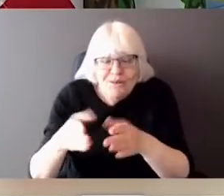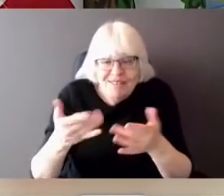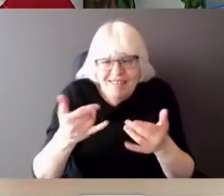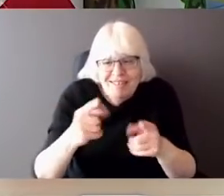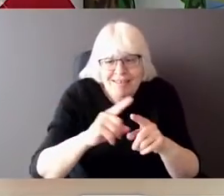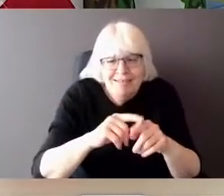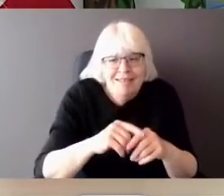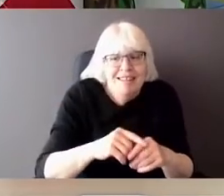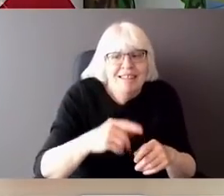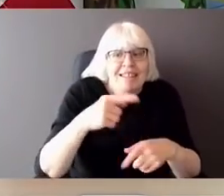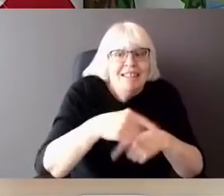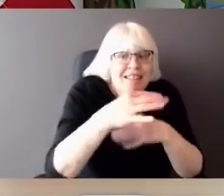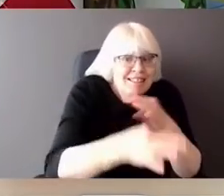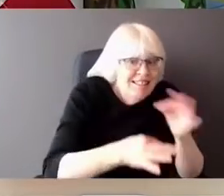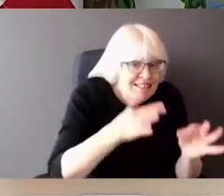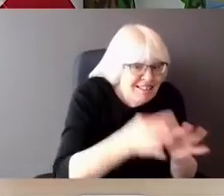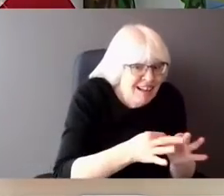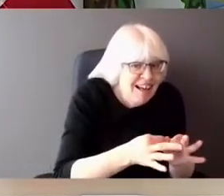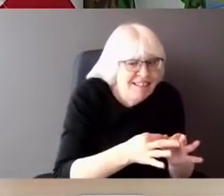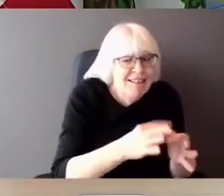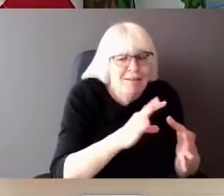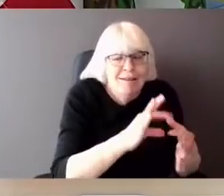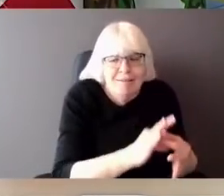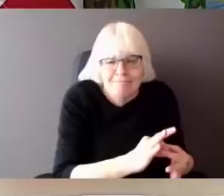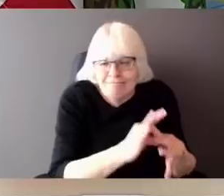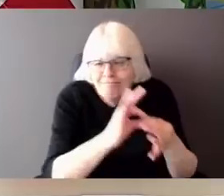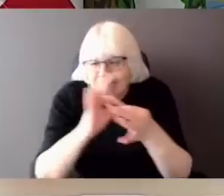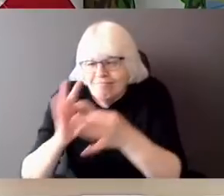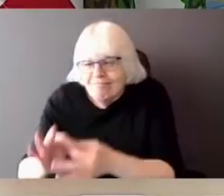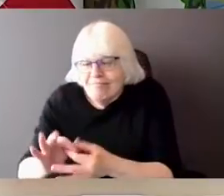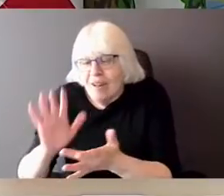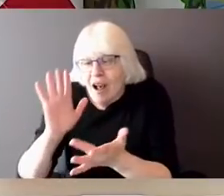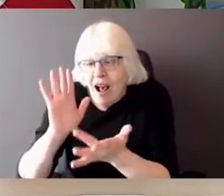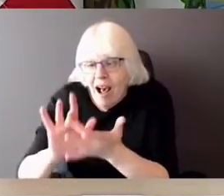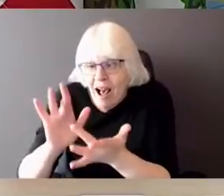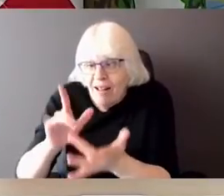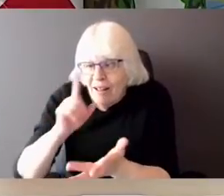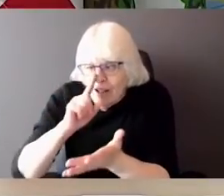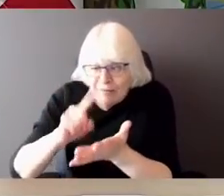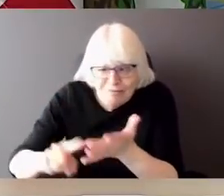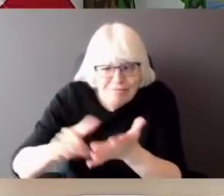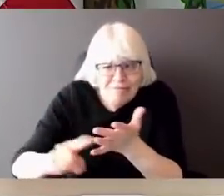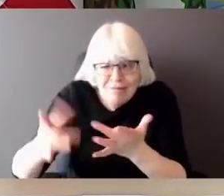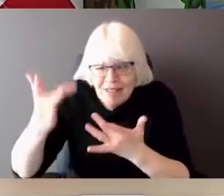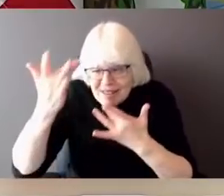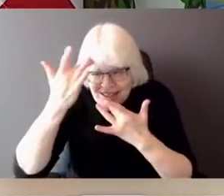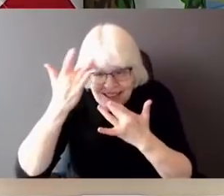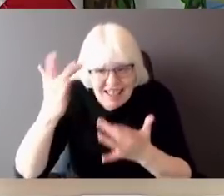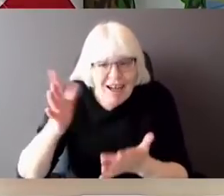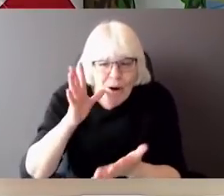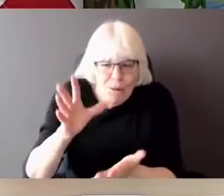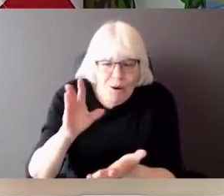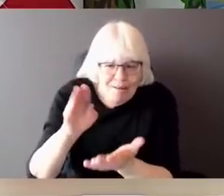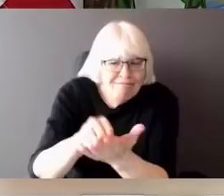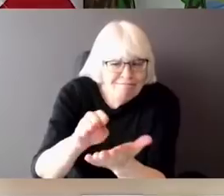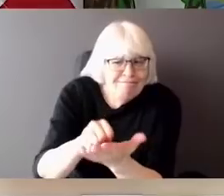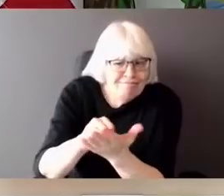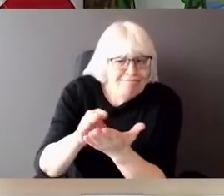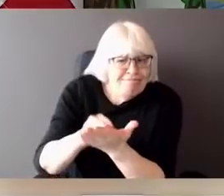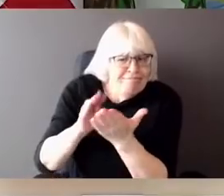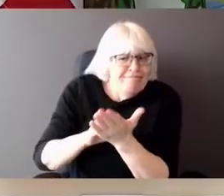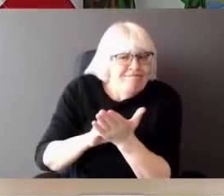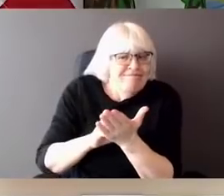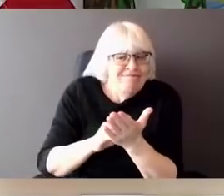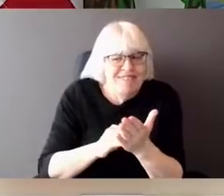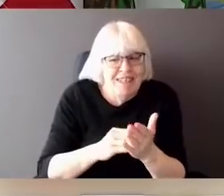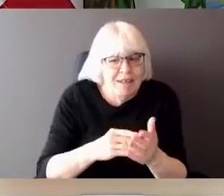management as well, and that's a little bit more difficult to look ahead and too far, but that